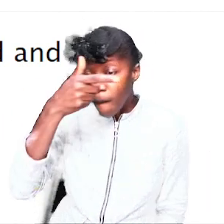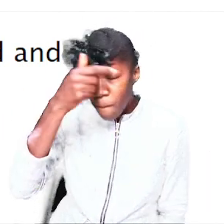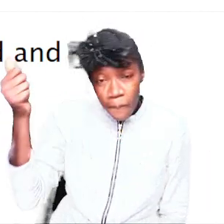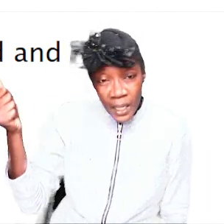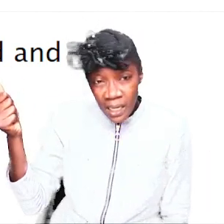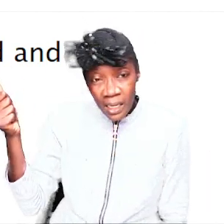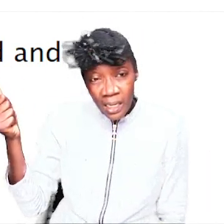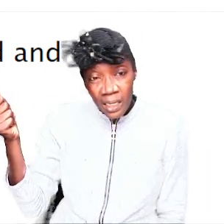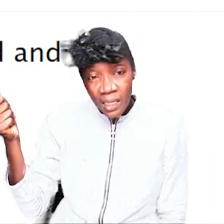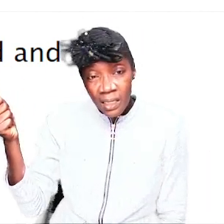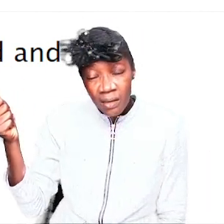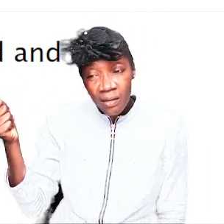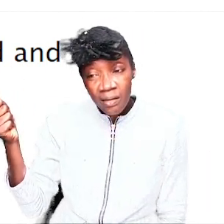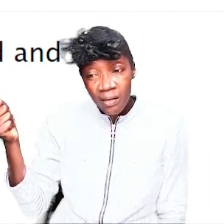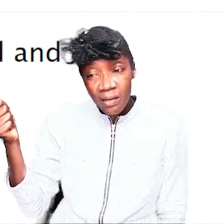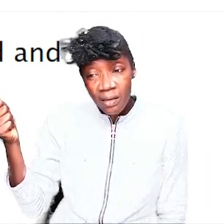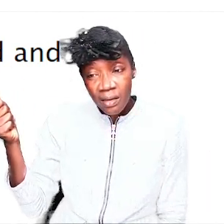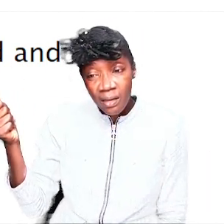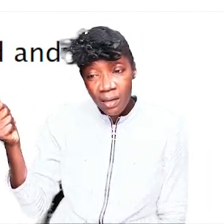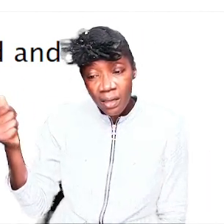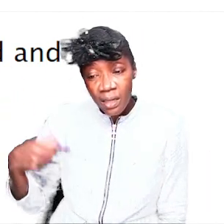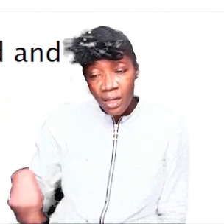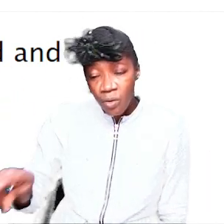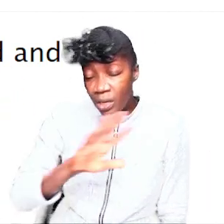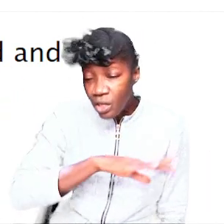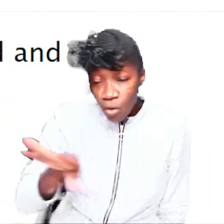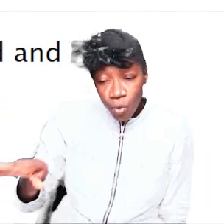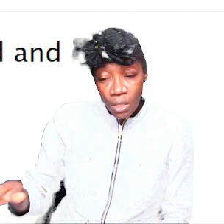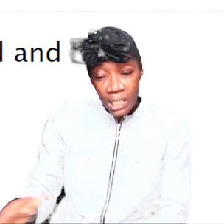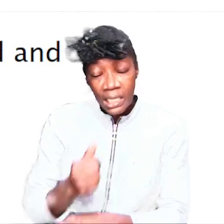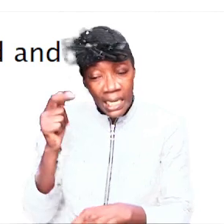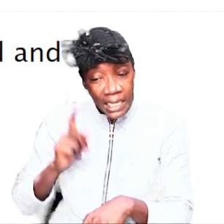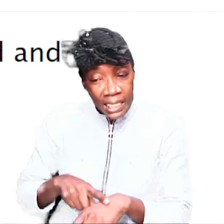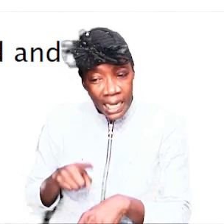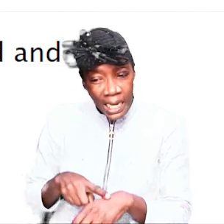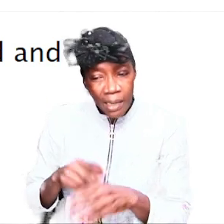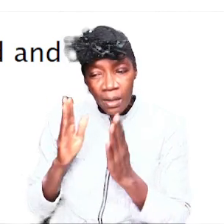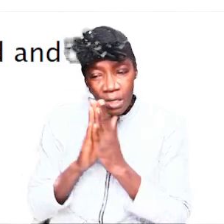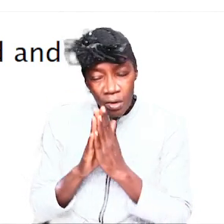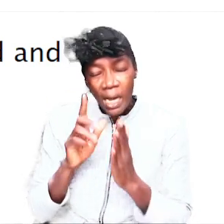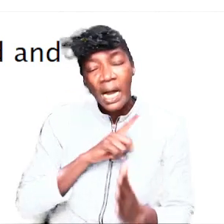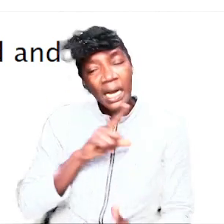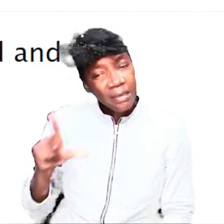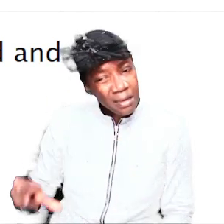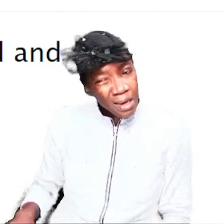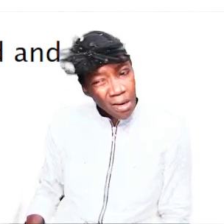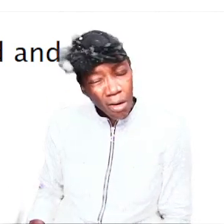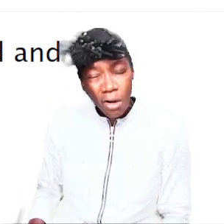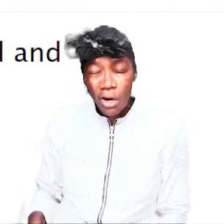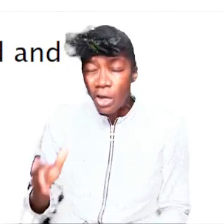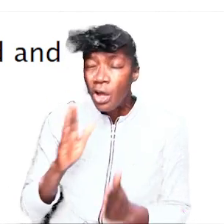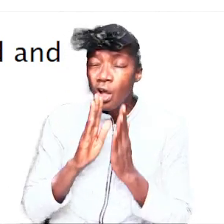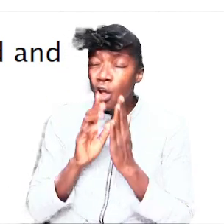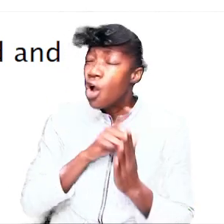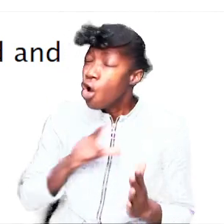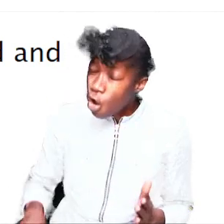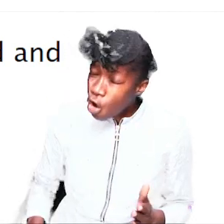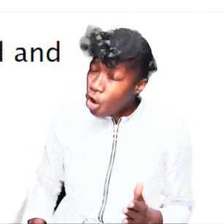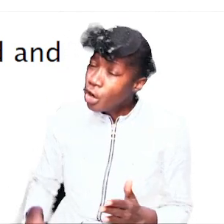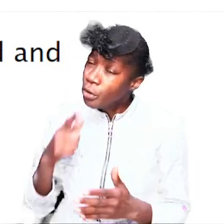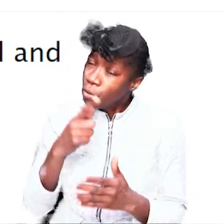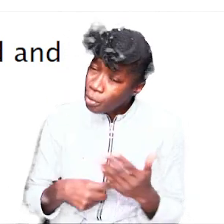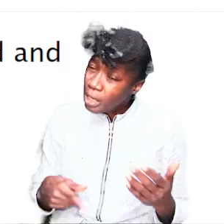be because, we do not take the time to inquire of the Lord. Lord, what is my next move?